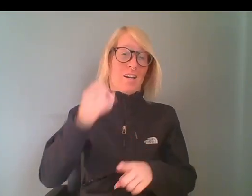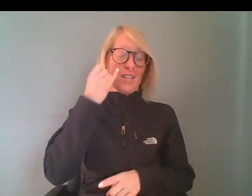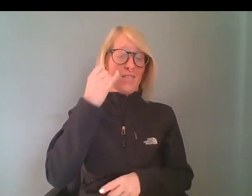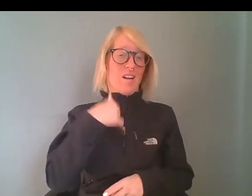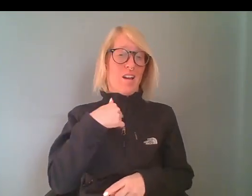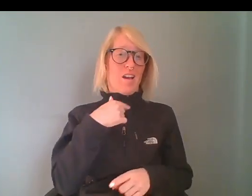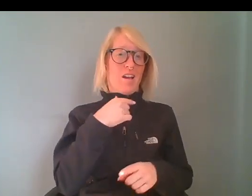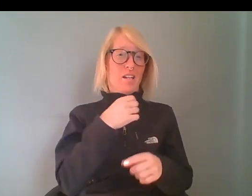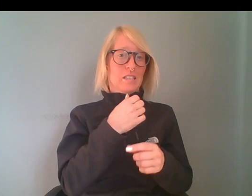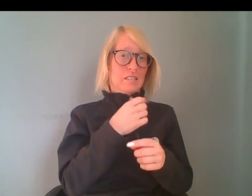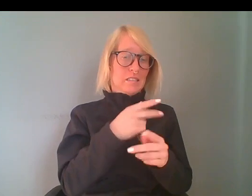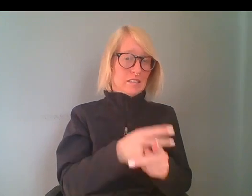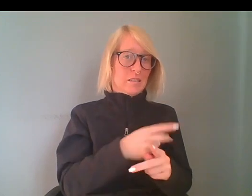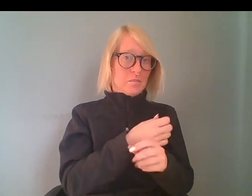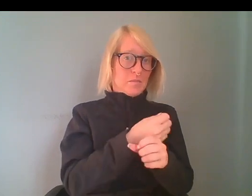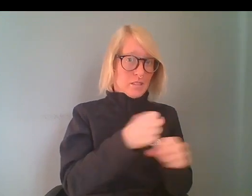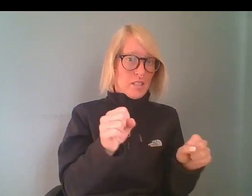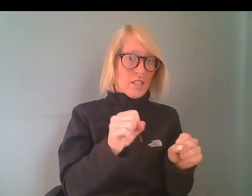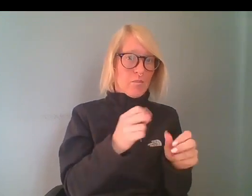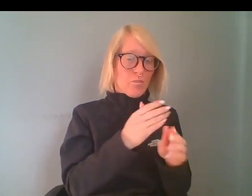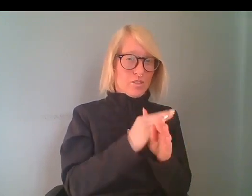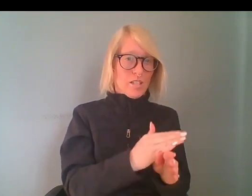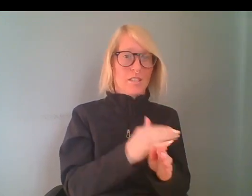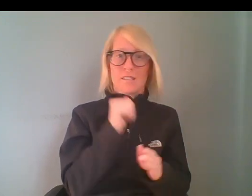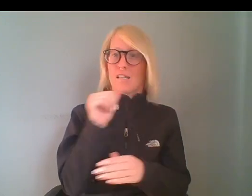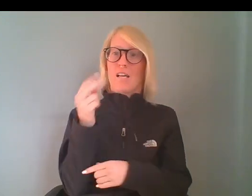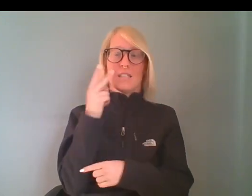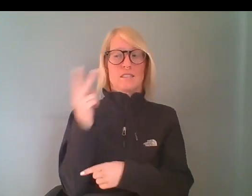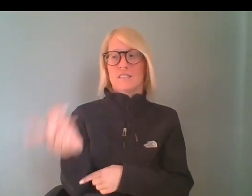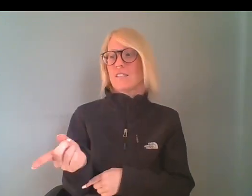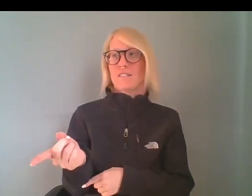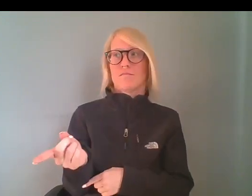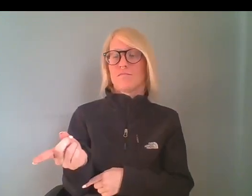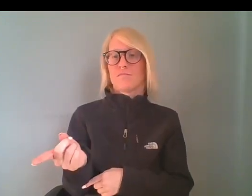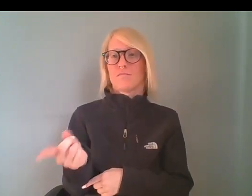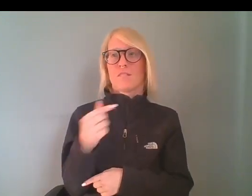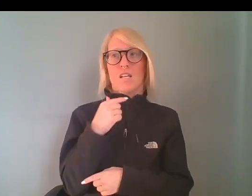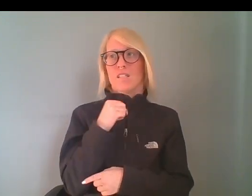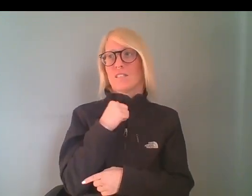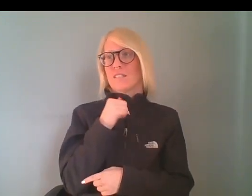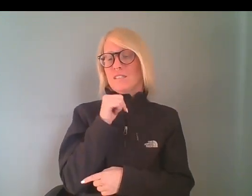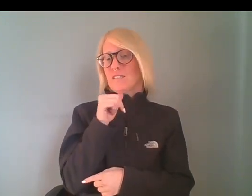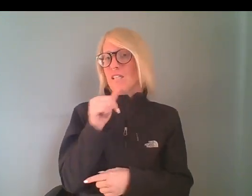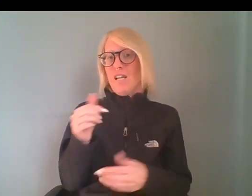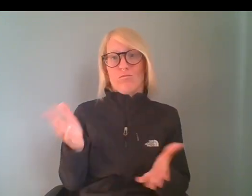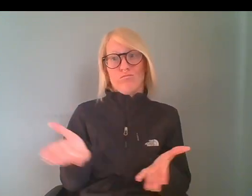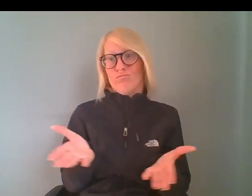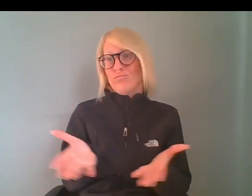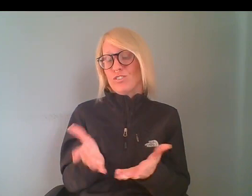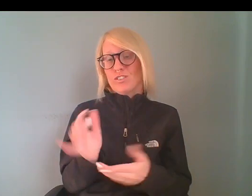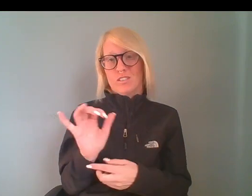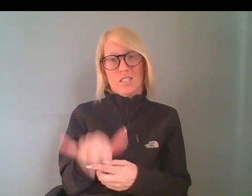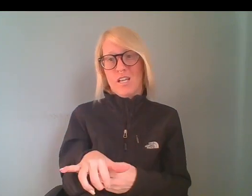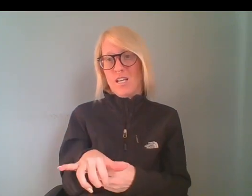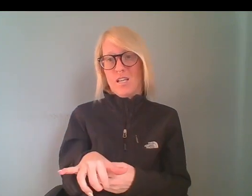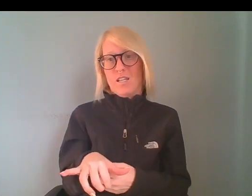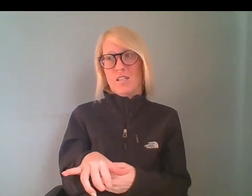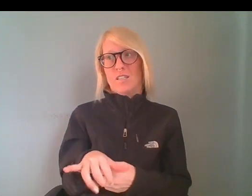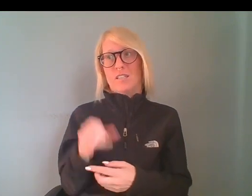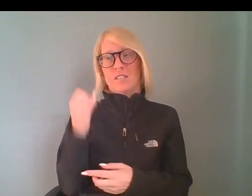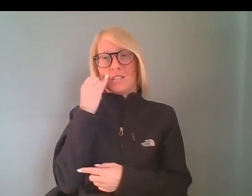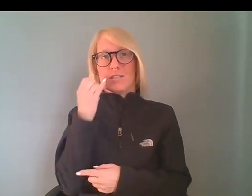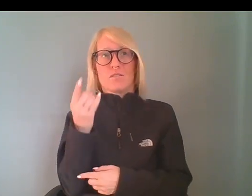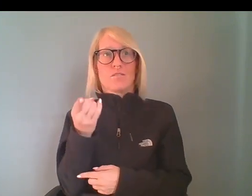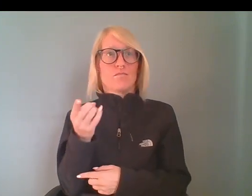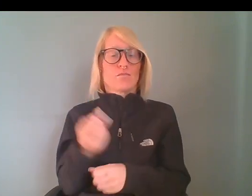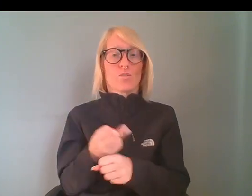it. Now, I wouldn't recommend that if you are using your Twitter account as a tool to talk to your supporters and to